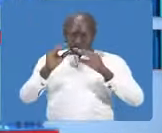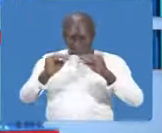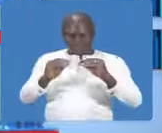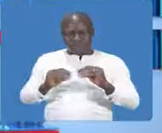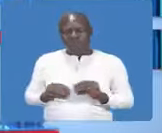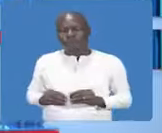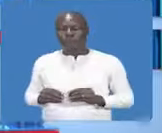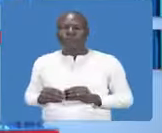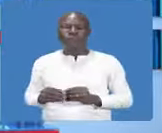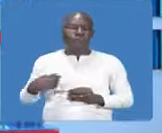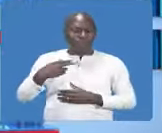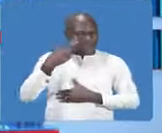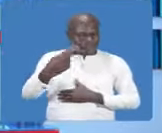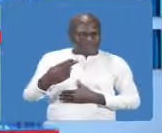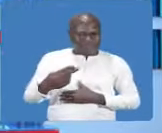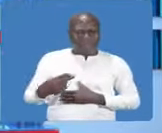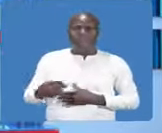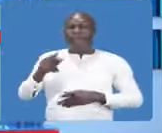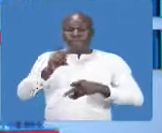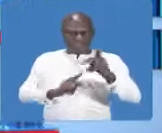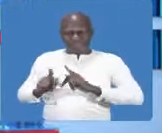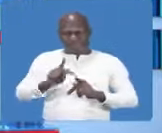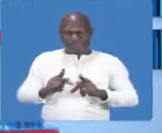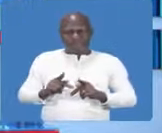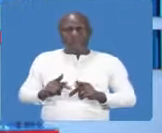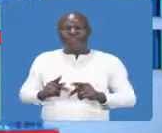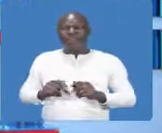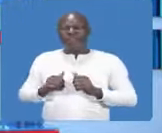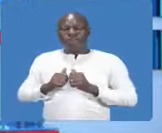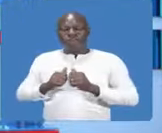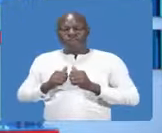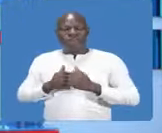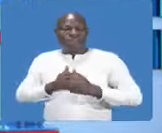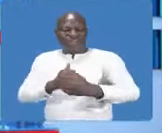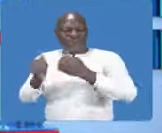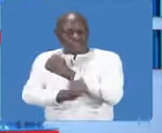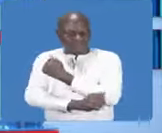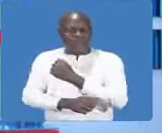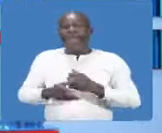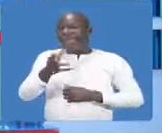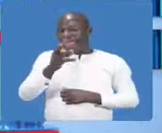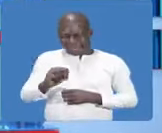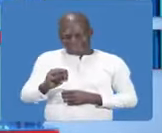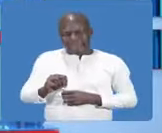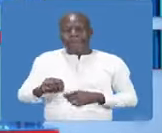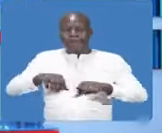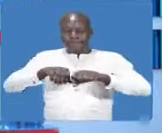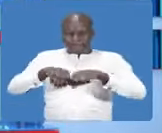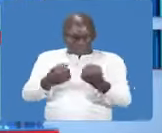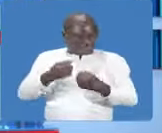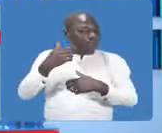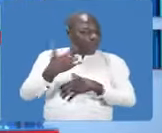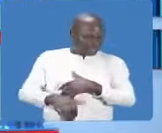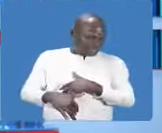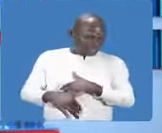ye free eno so no we say omukor soara e wo fellowship emu so kai a sa fellowship na be